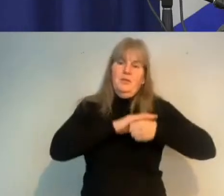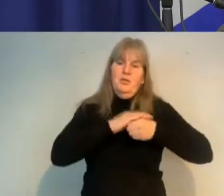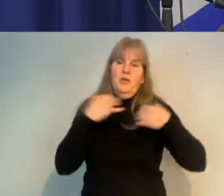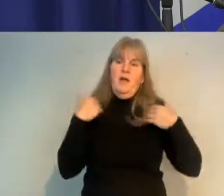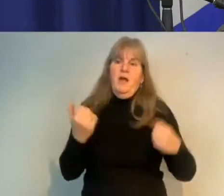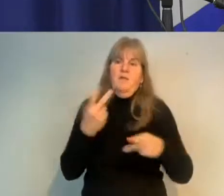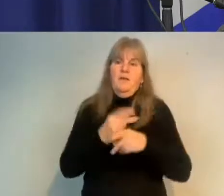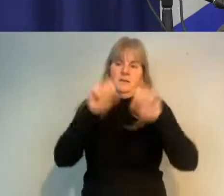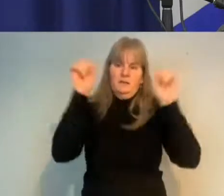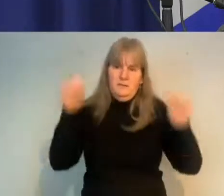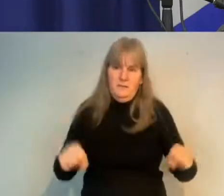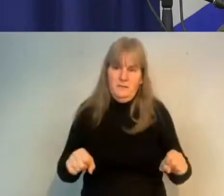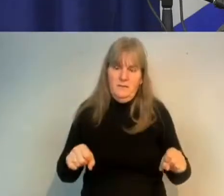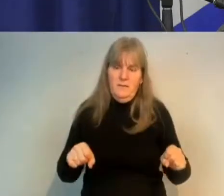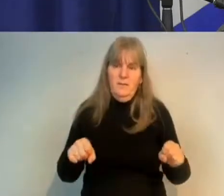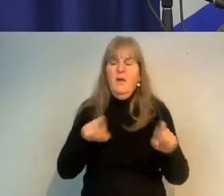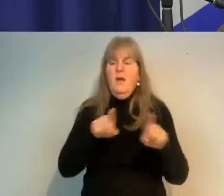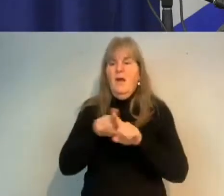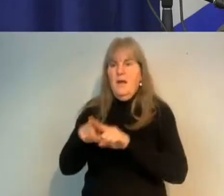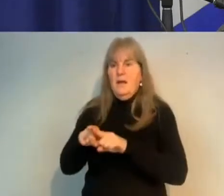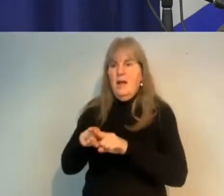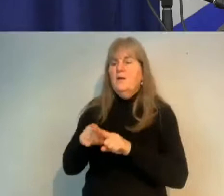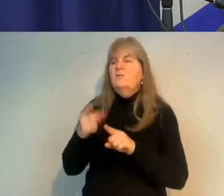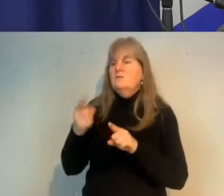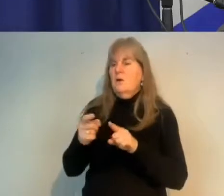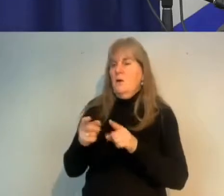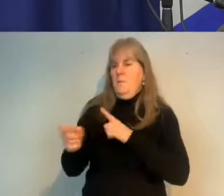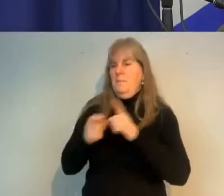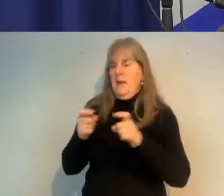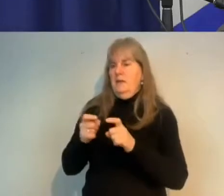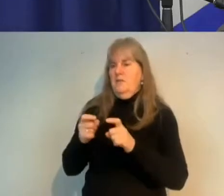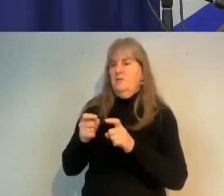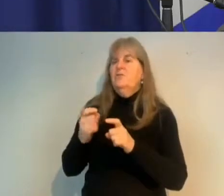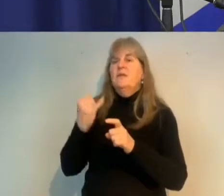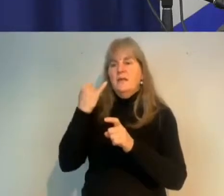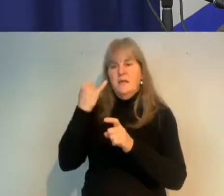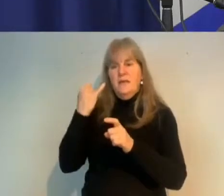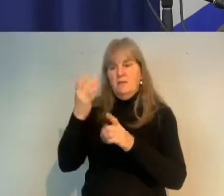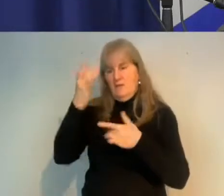mild illness by using the guidance and tools we have at hand.